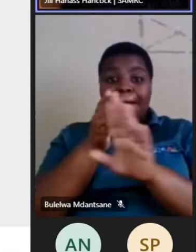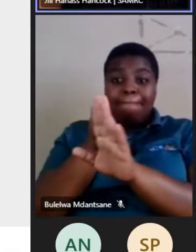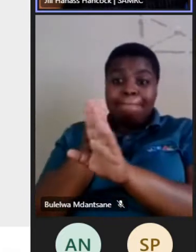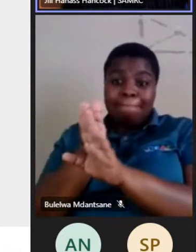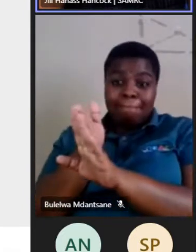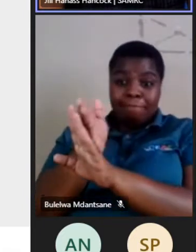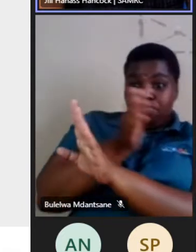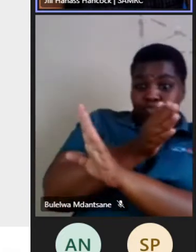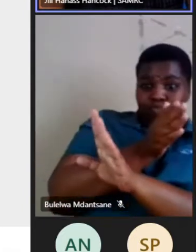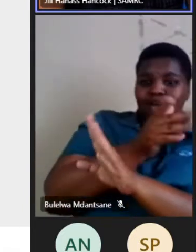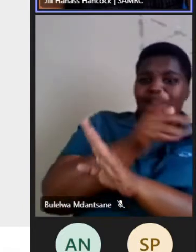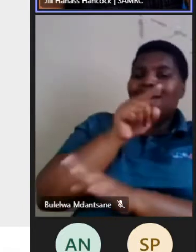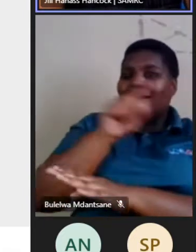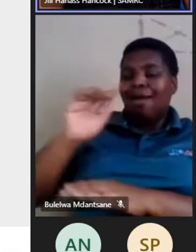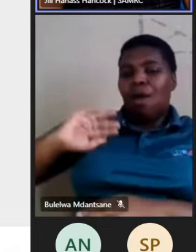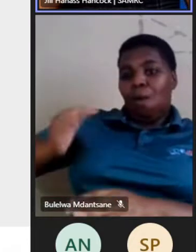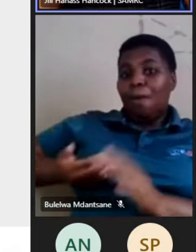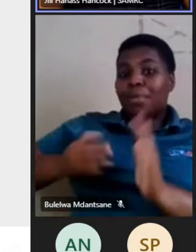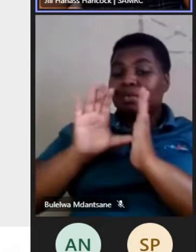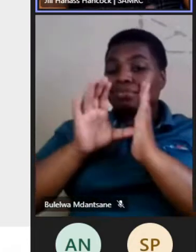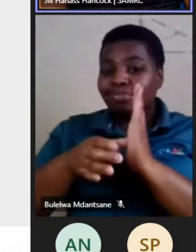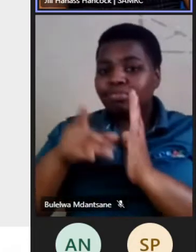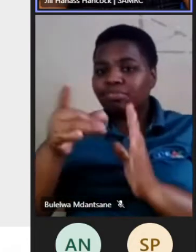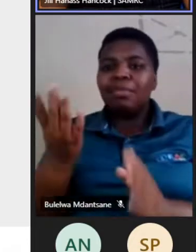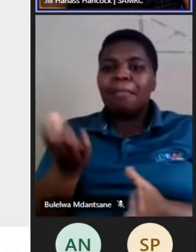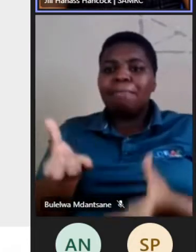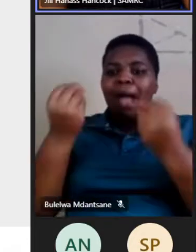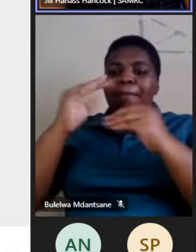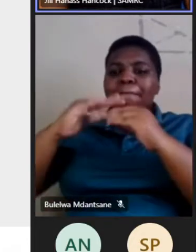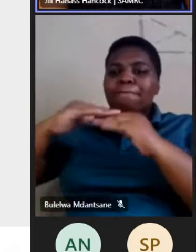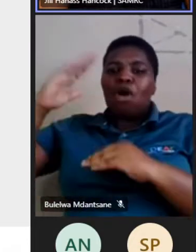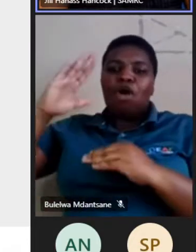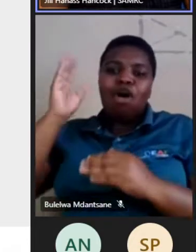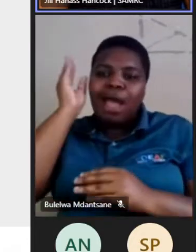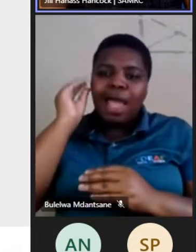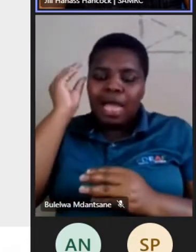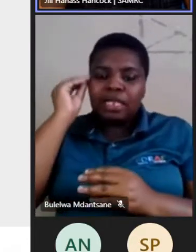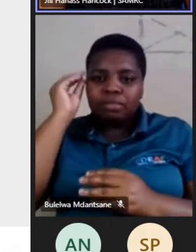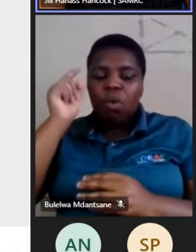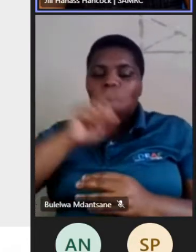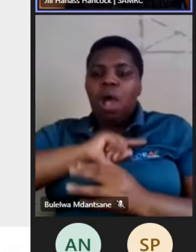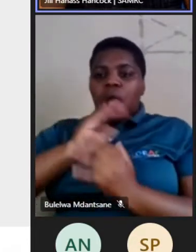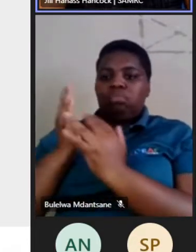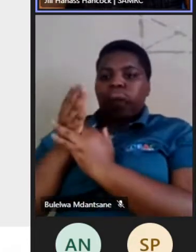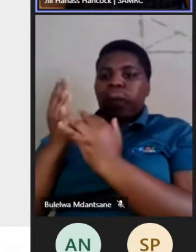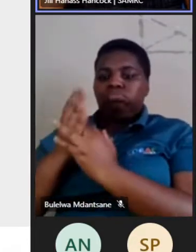women without disabilities had more the experience of living in student residence in smaller spaces.